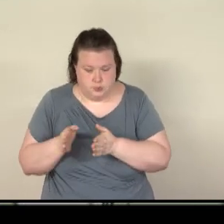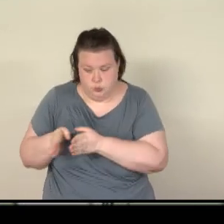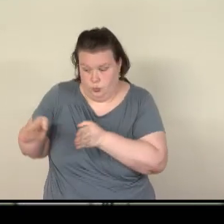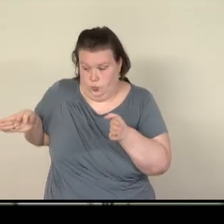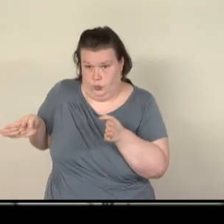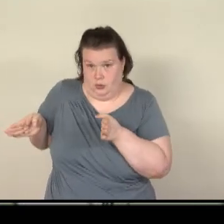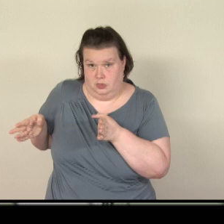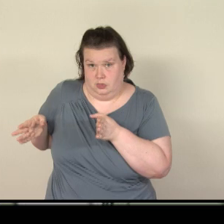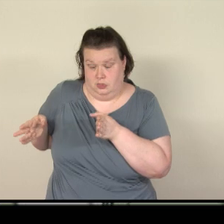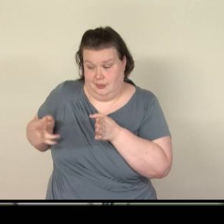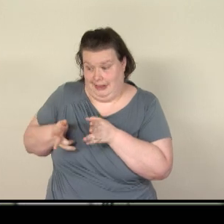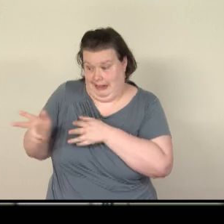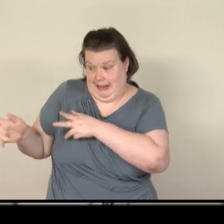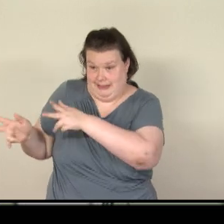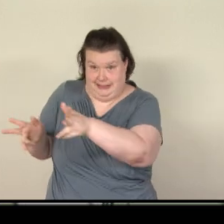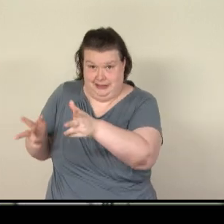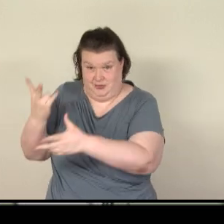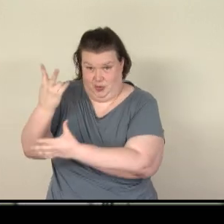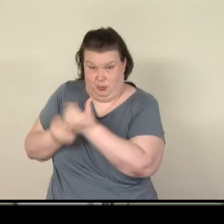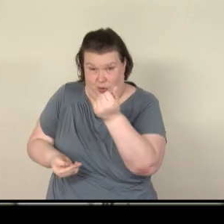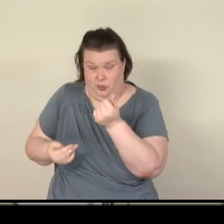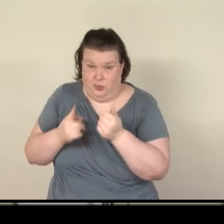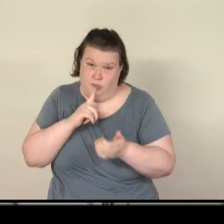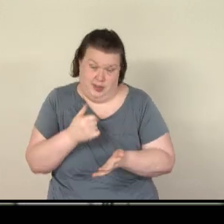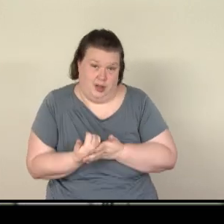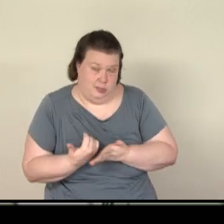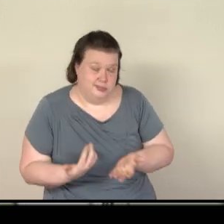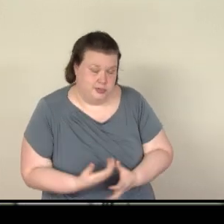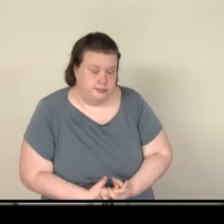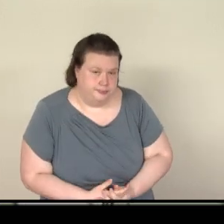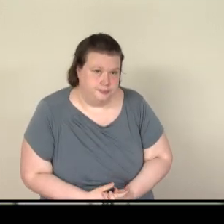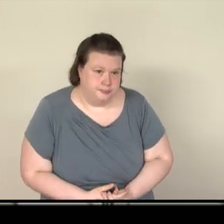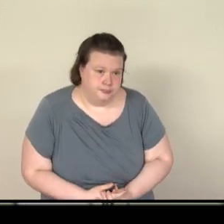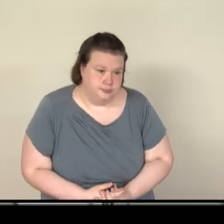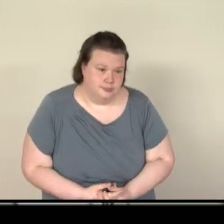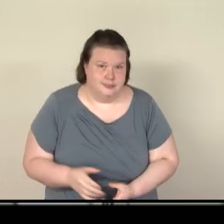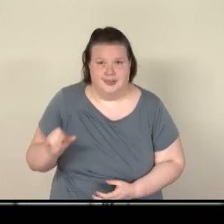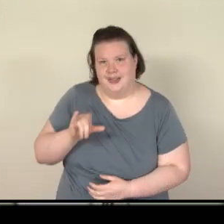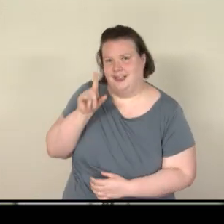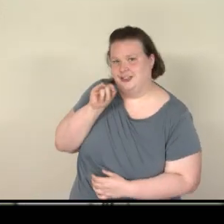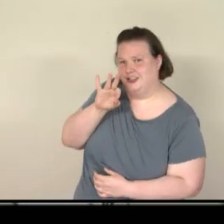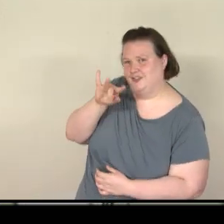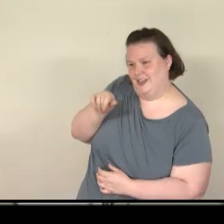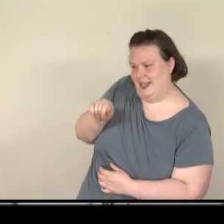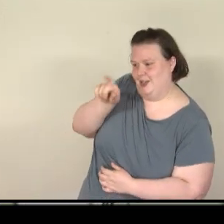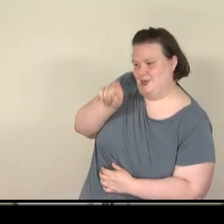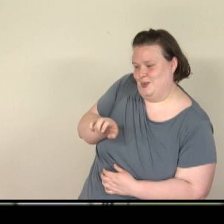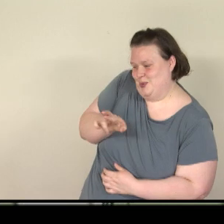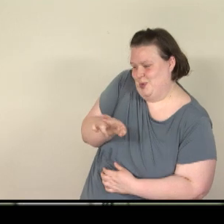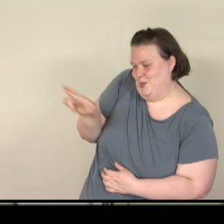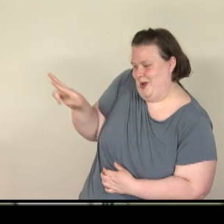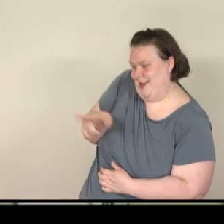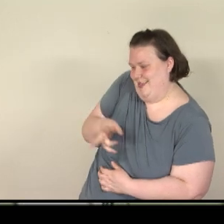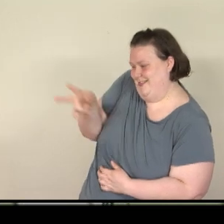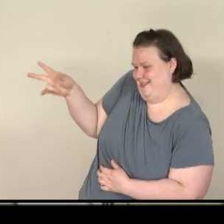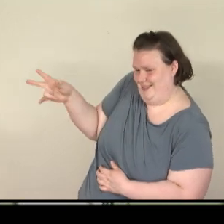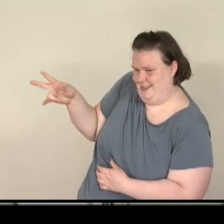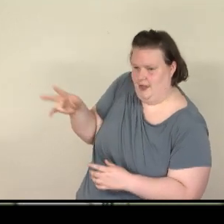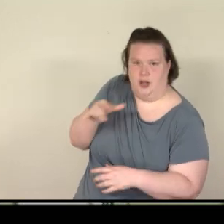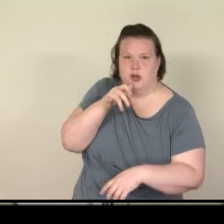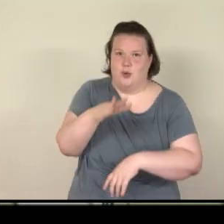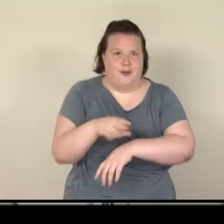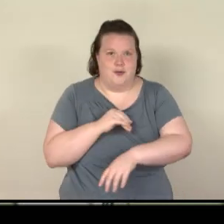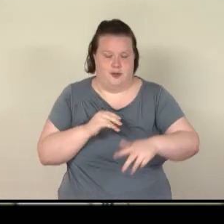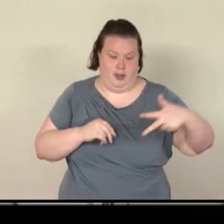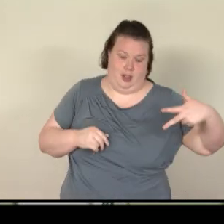lane that allows both directions really helps with that. It's like Chick-fil-A, you're supposed to go right, Right. but no one goes Don't even right.